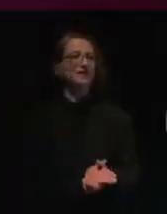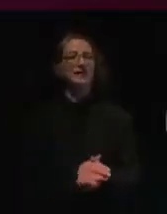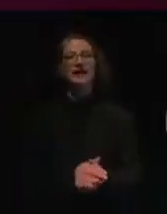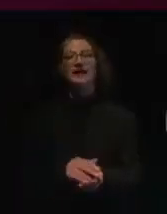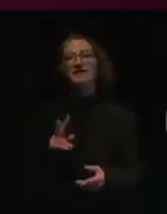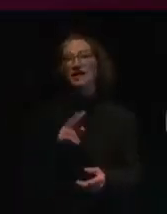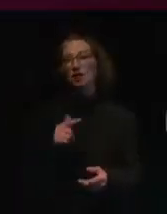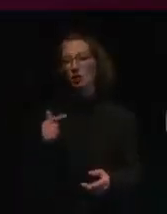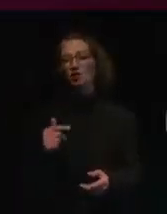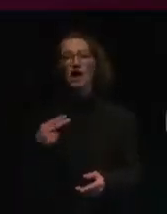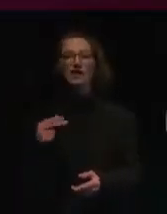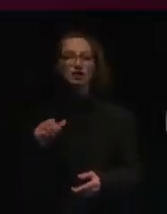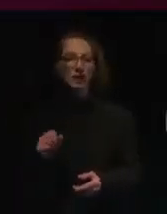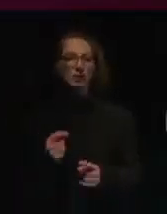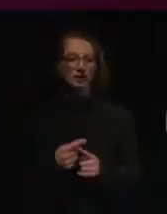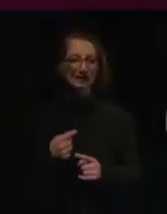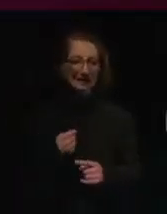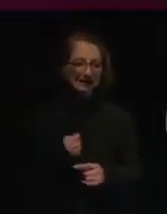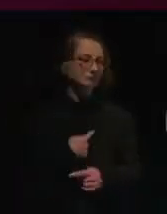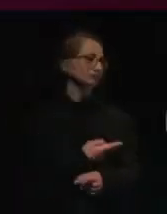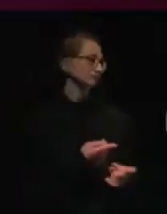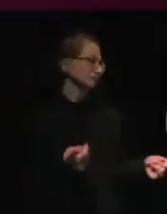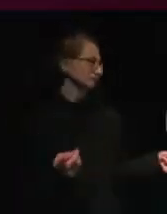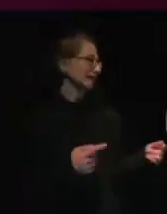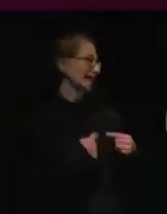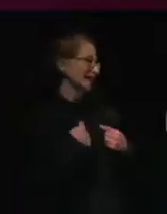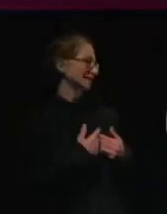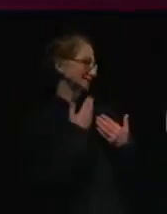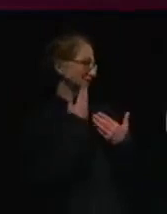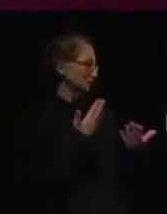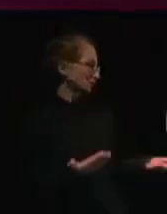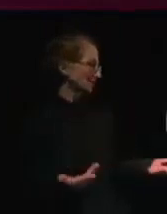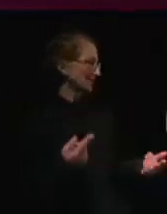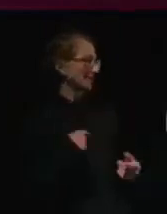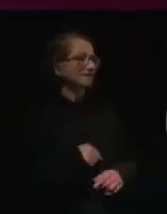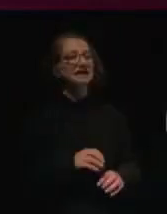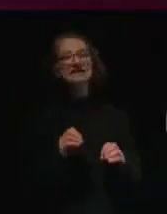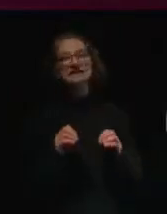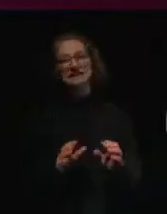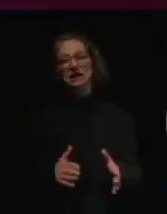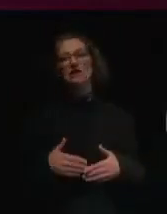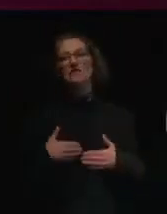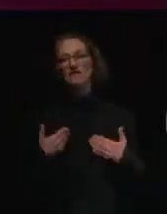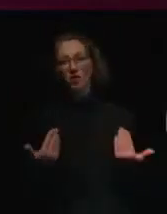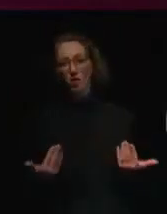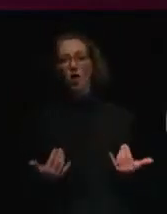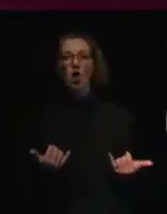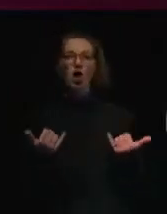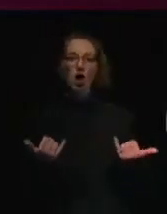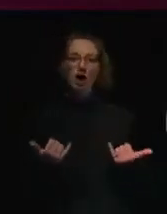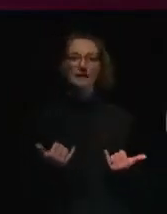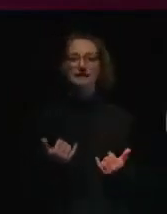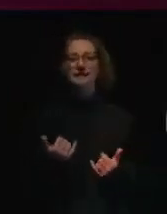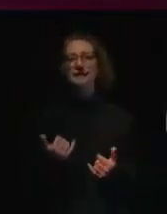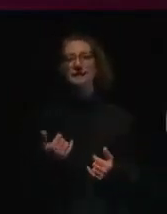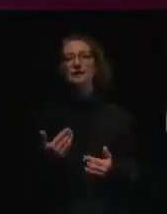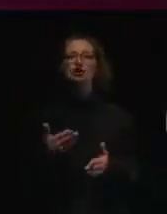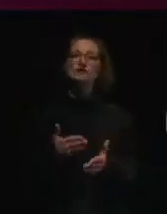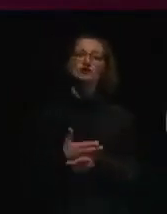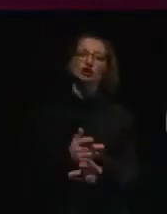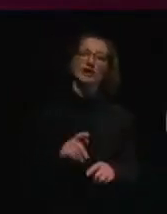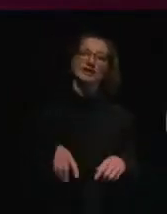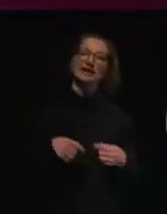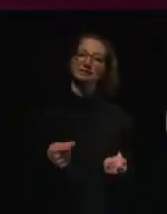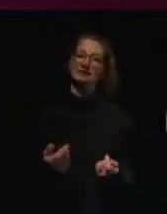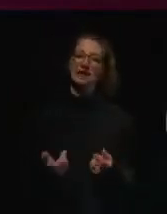Verena Tobsch, Hannah Speicher, and I are very happy to welcome you to share the first interim results of